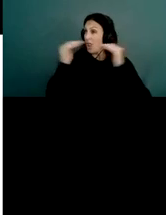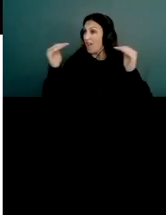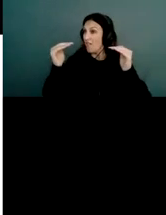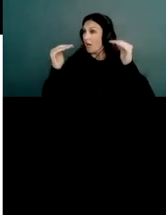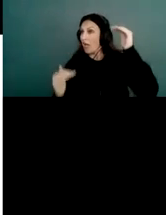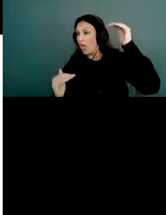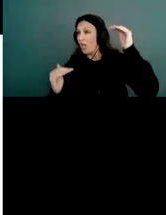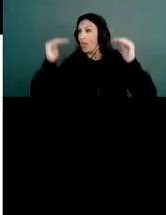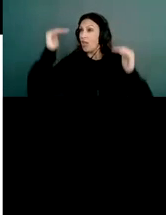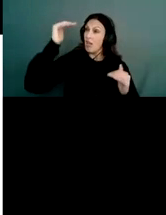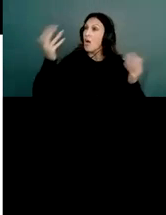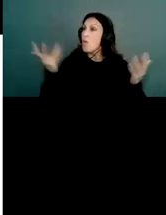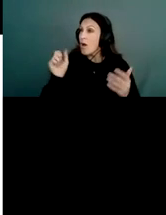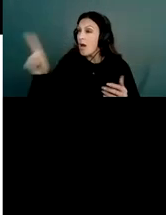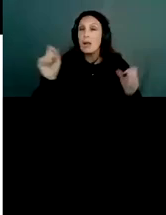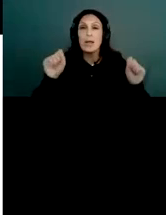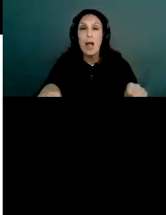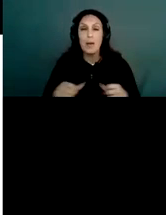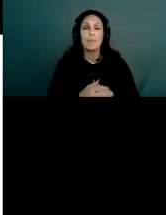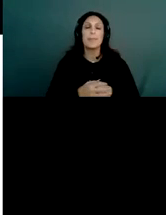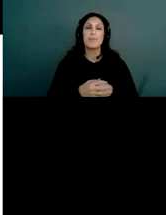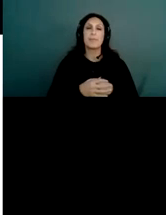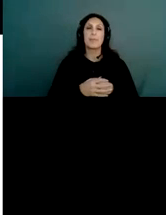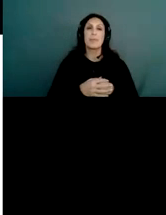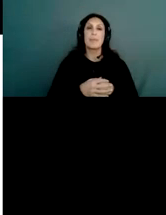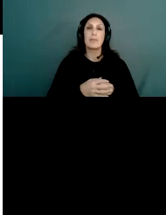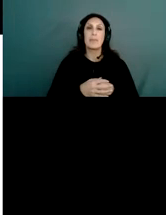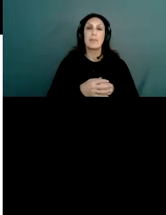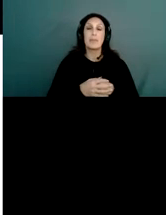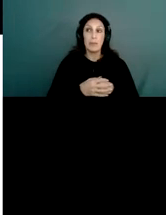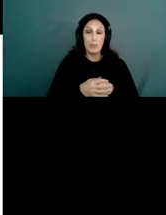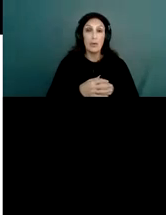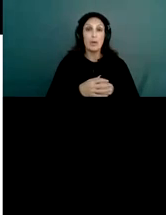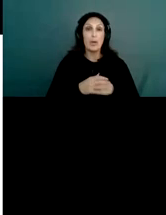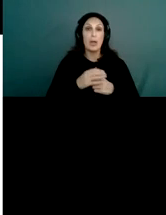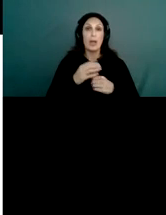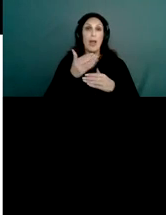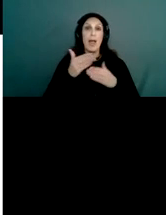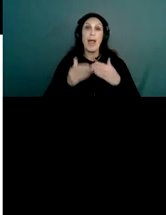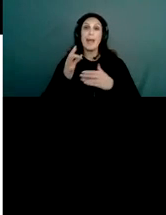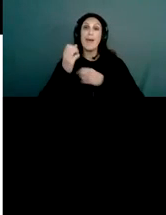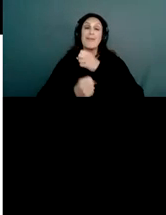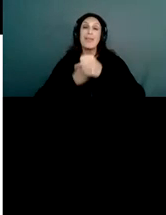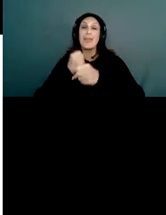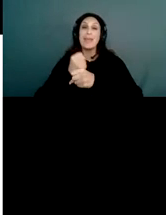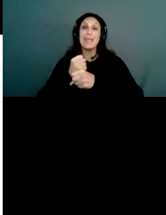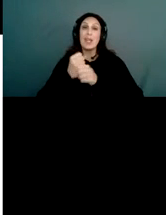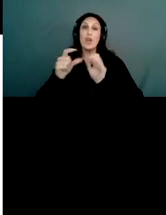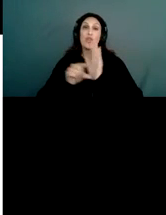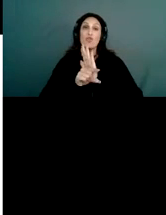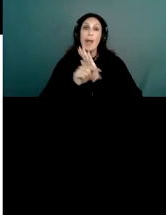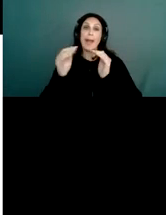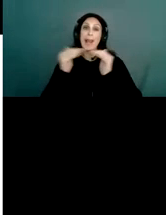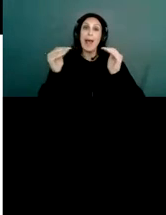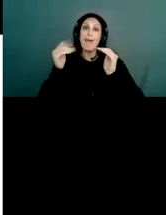What is the likelihood that my child will meet the end of the year grade level goals? That might provide you with information on